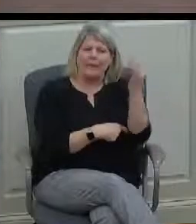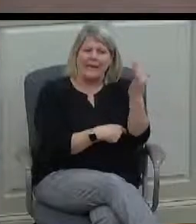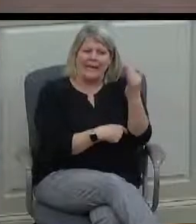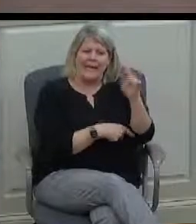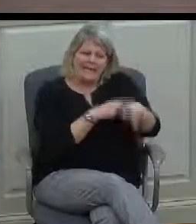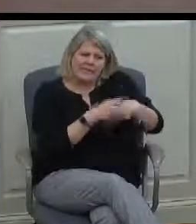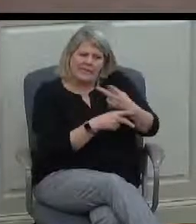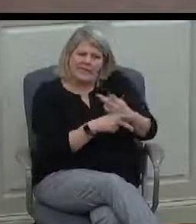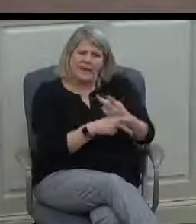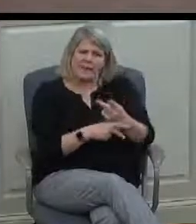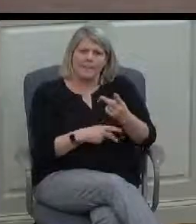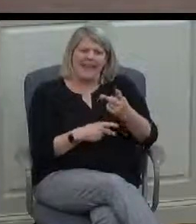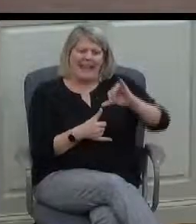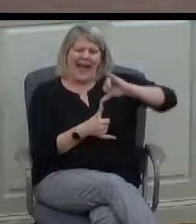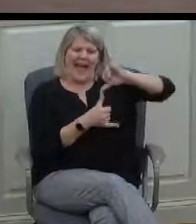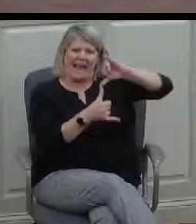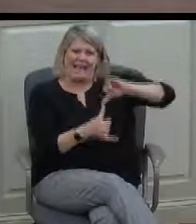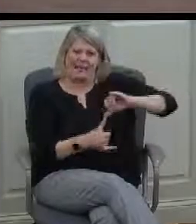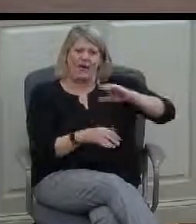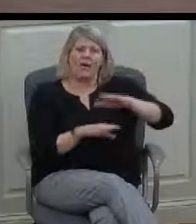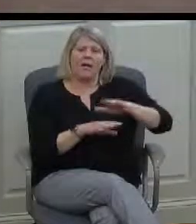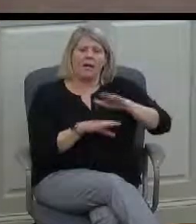it sits for that level.